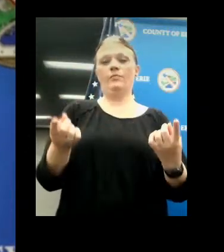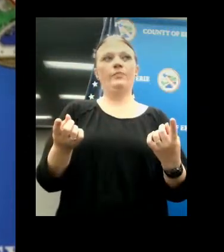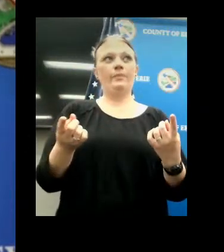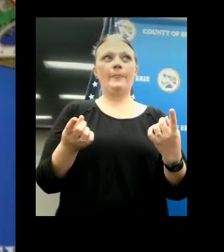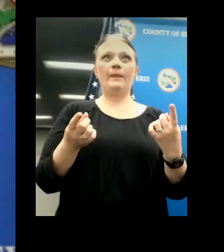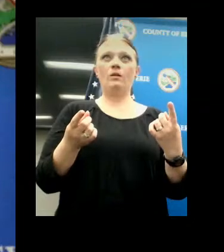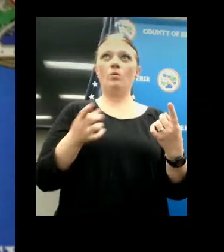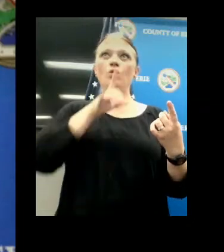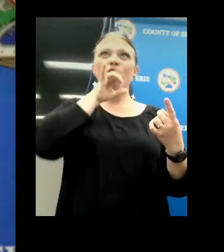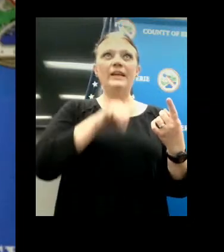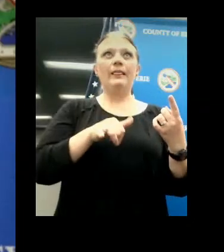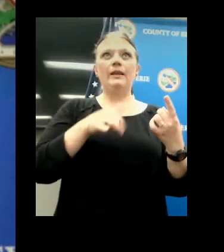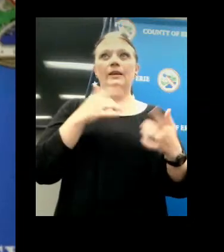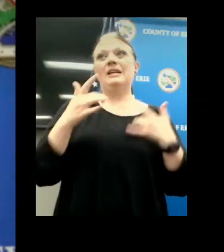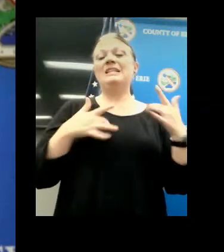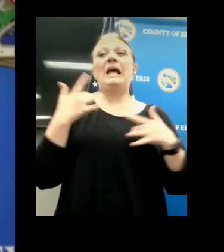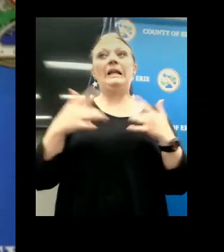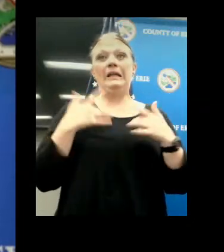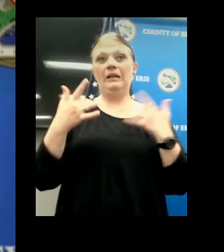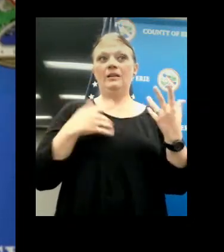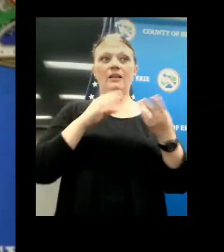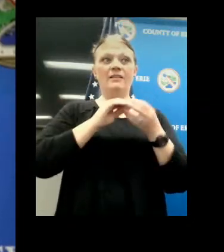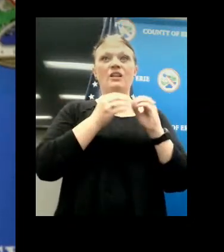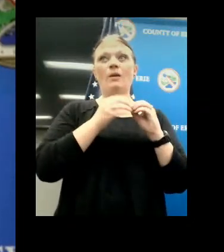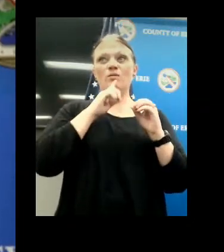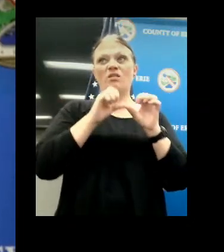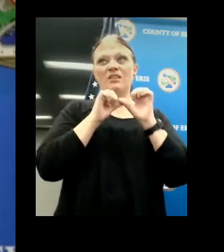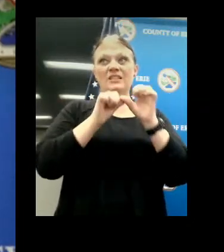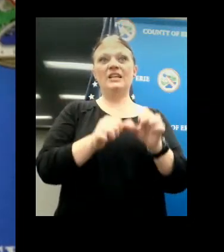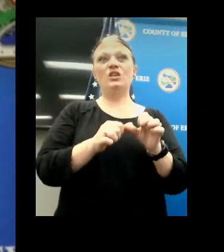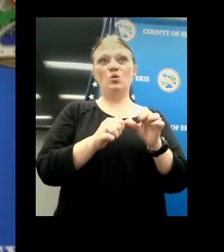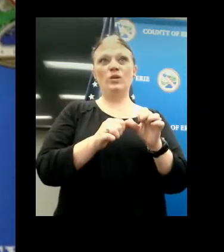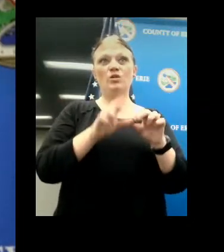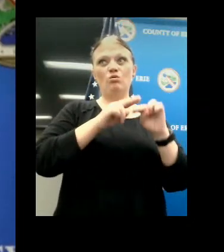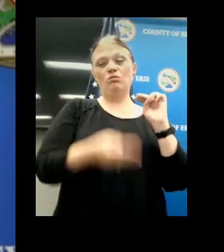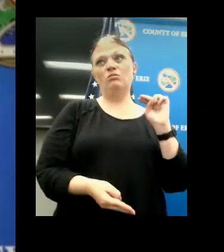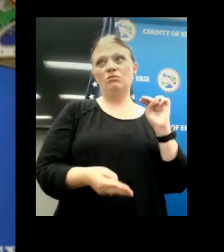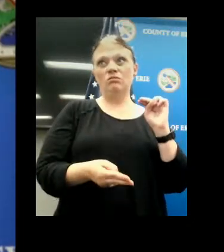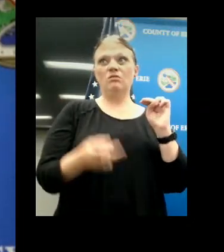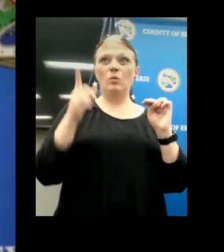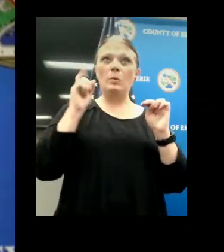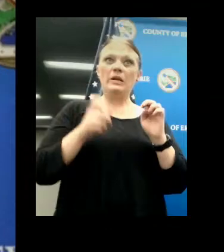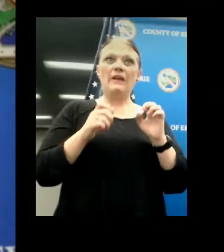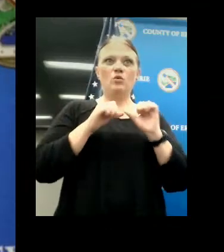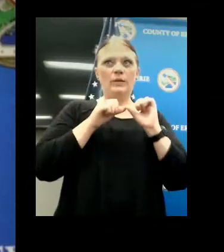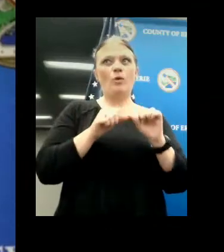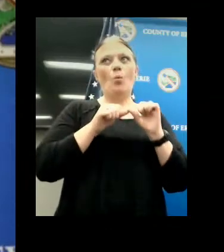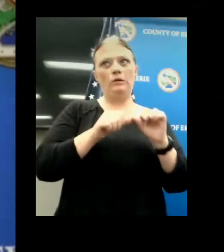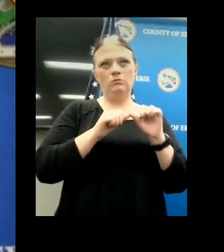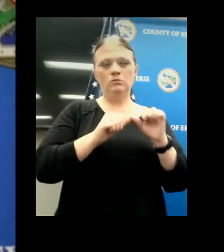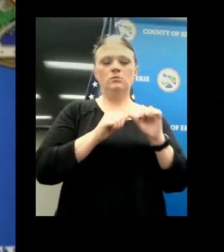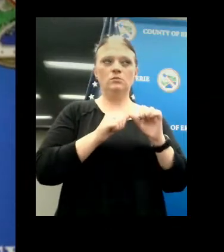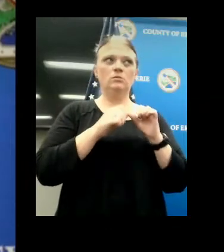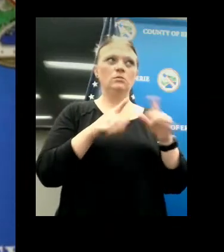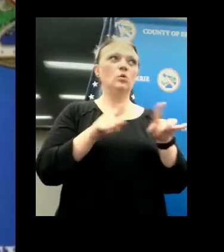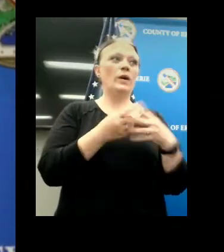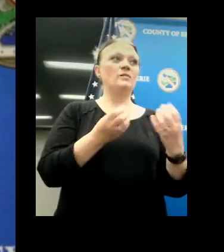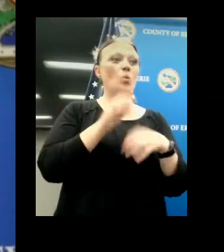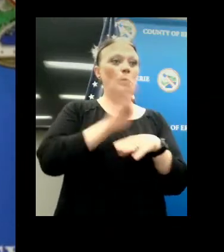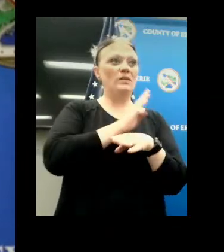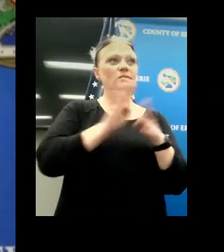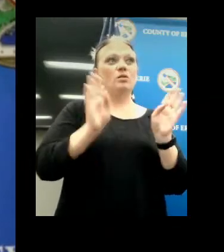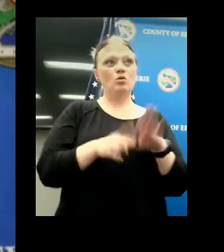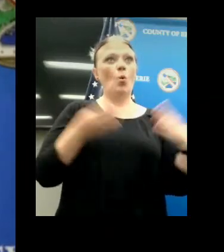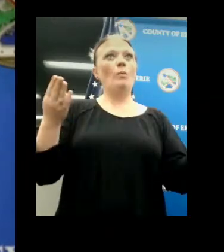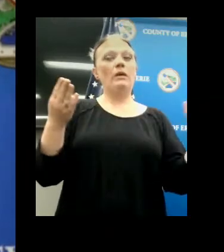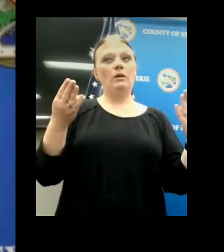we're really excited that our numbers are continuing to decrease, and we have to keep it up. And as more businesses open